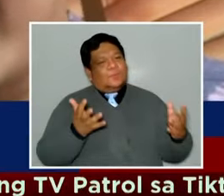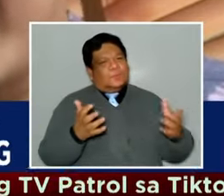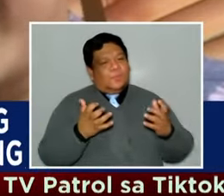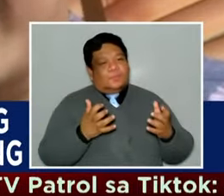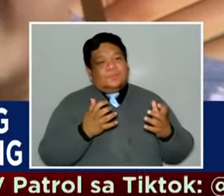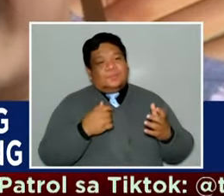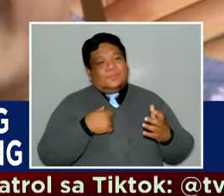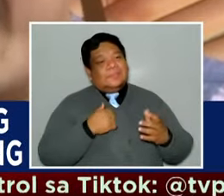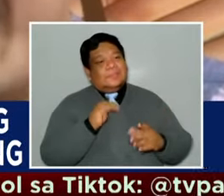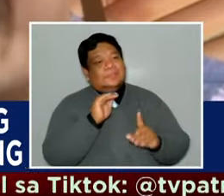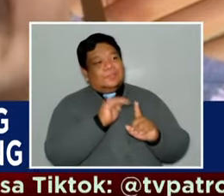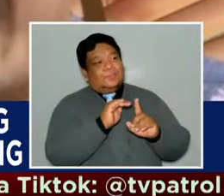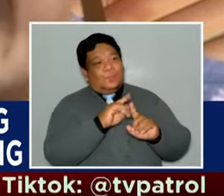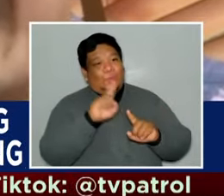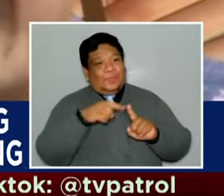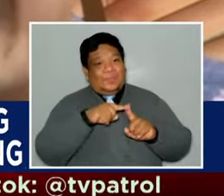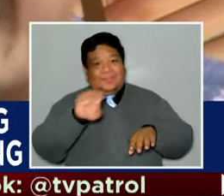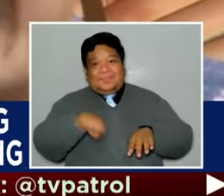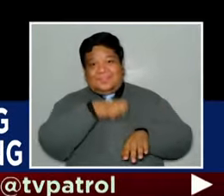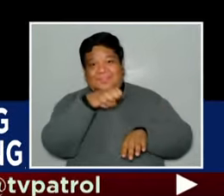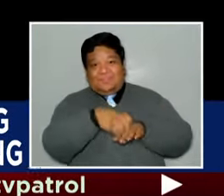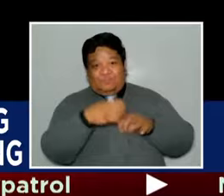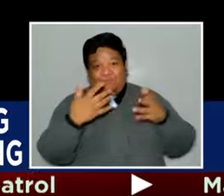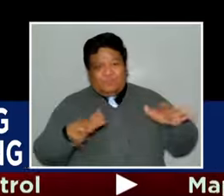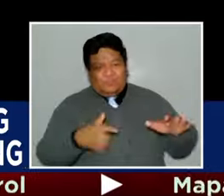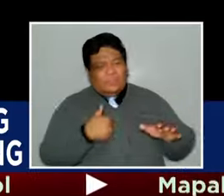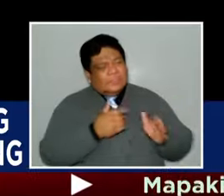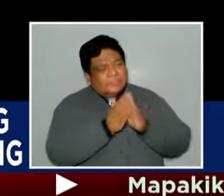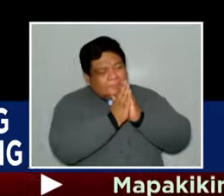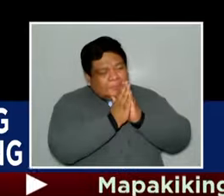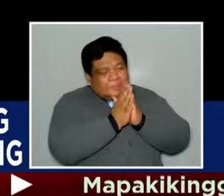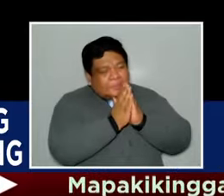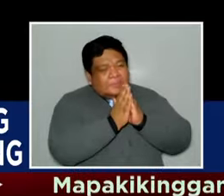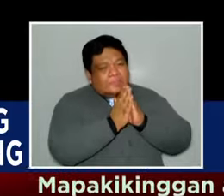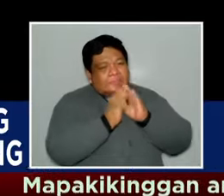got engaged was, can we please have Gary V?